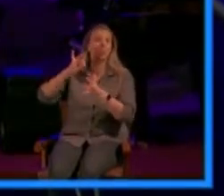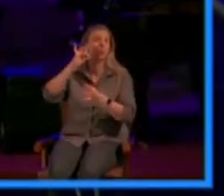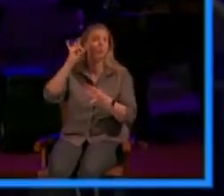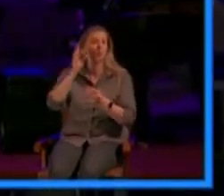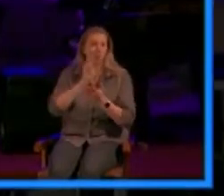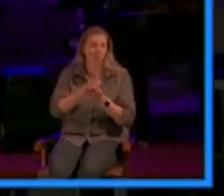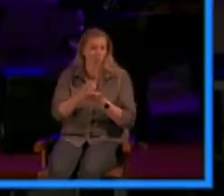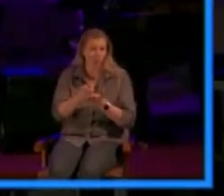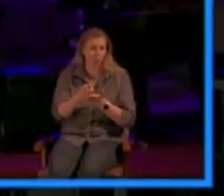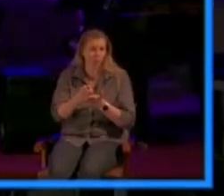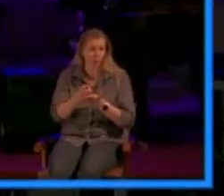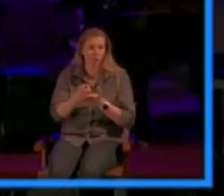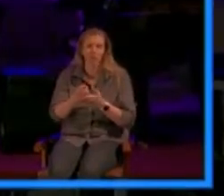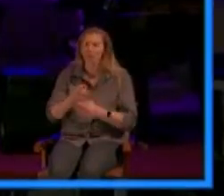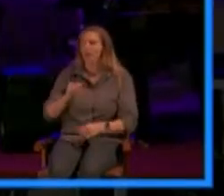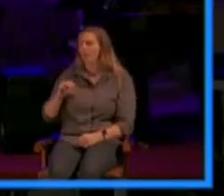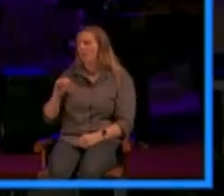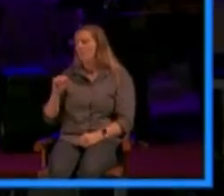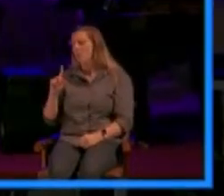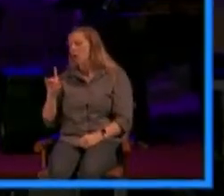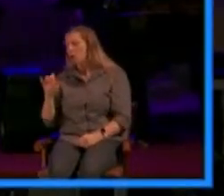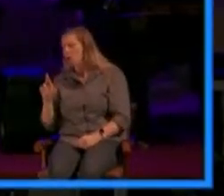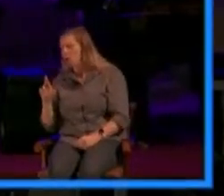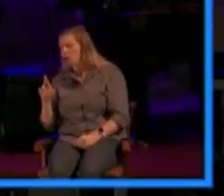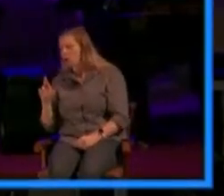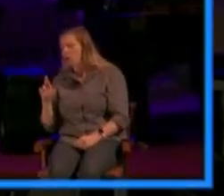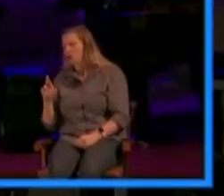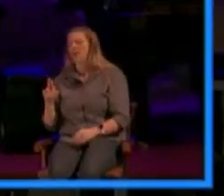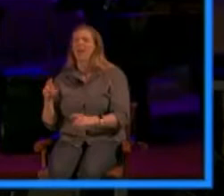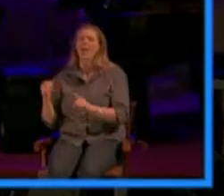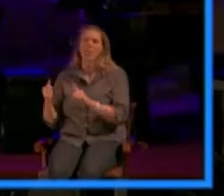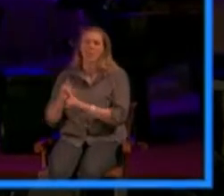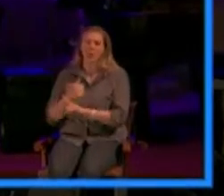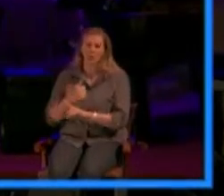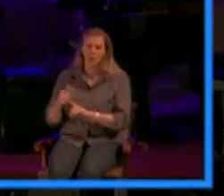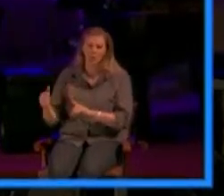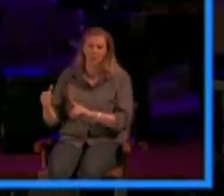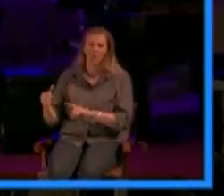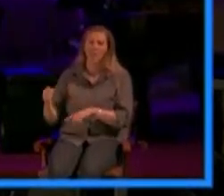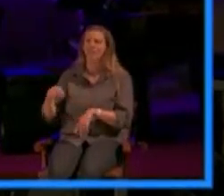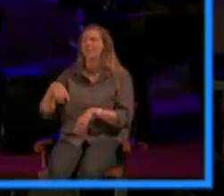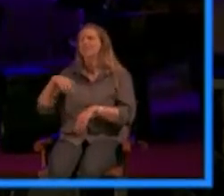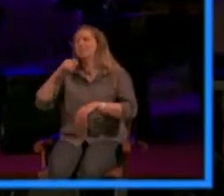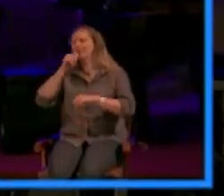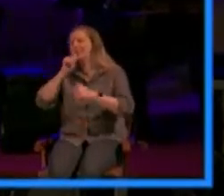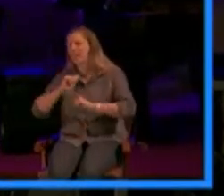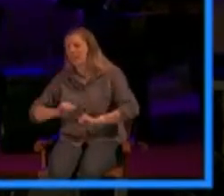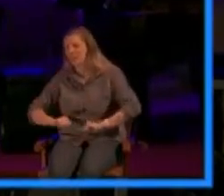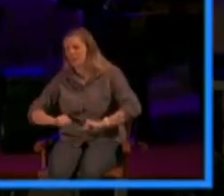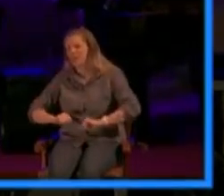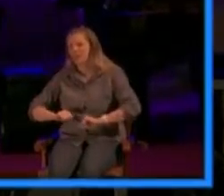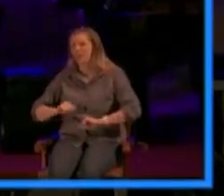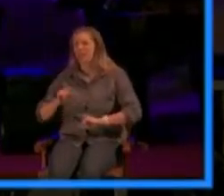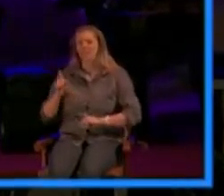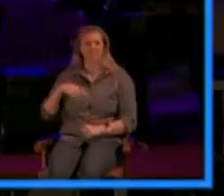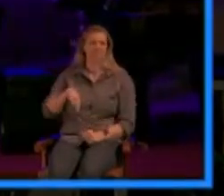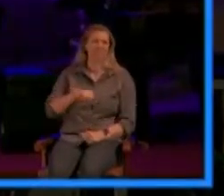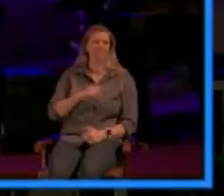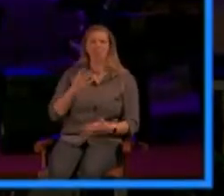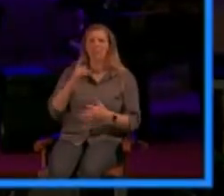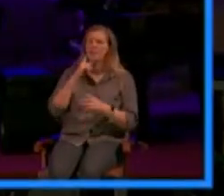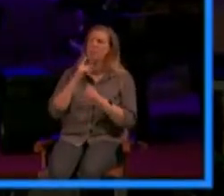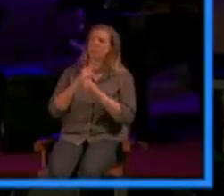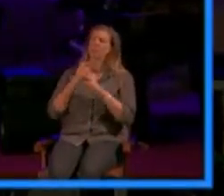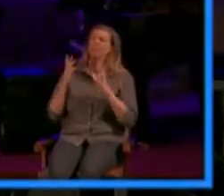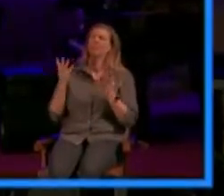and persecution and suffering is something that is far away, and historically that it's way back